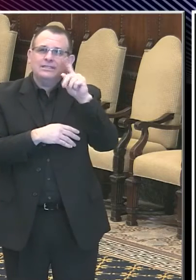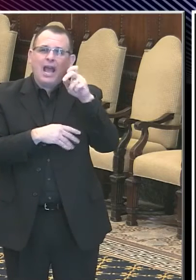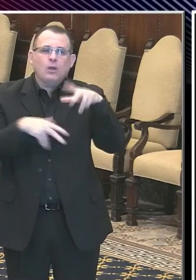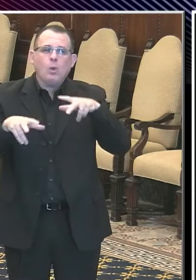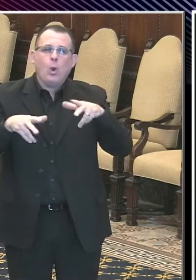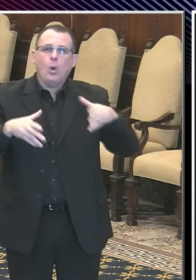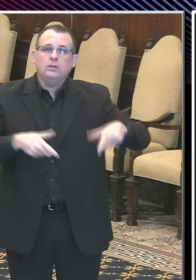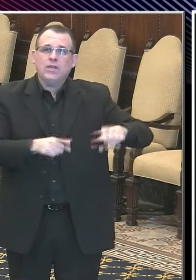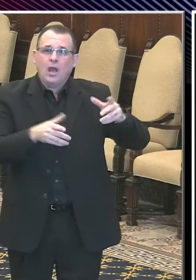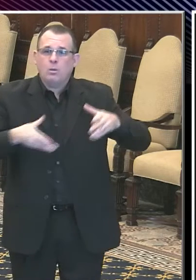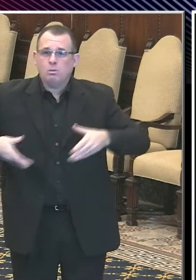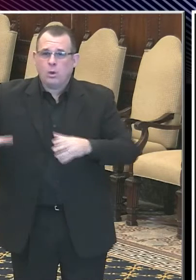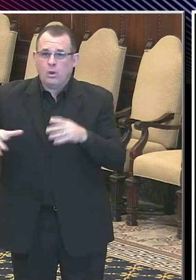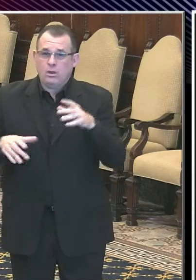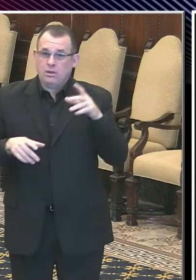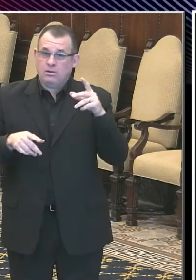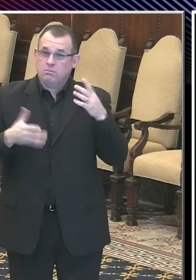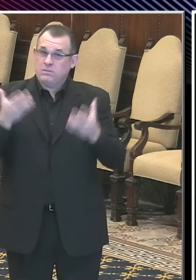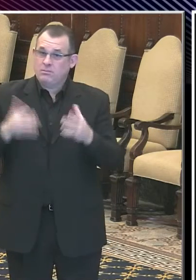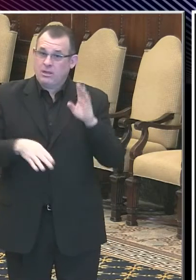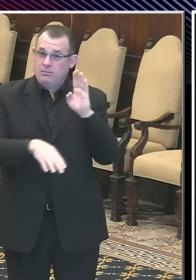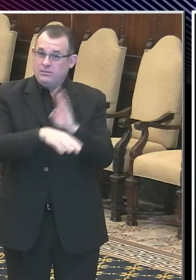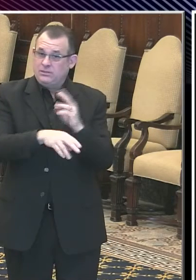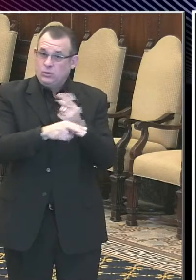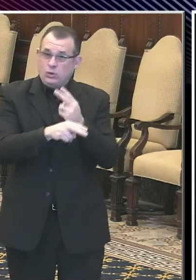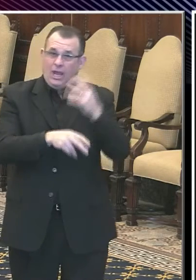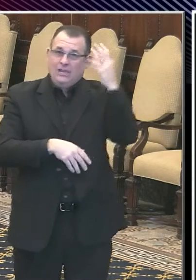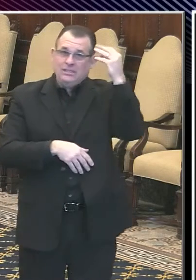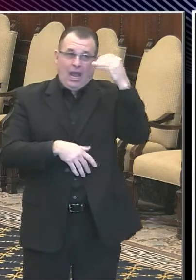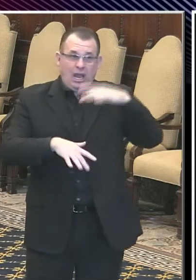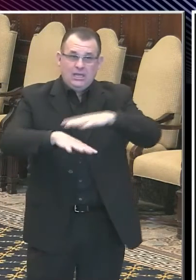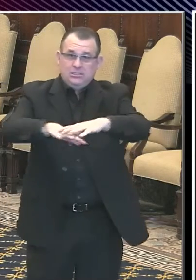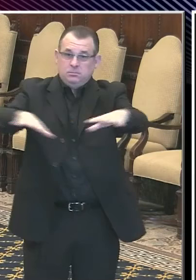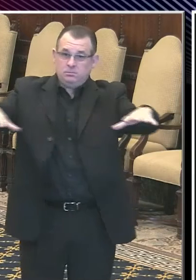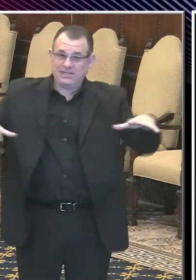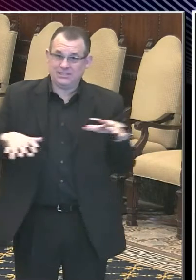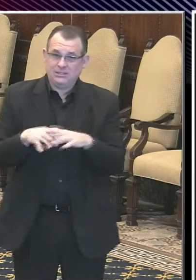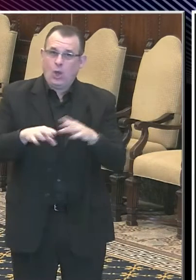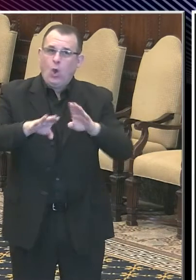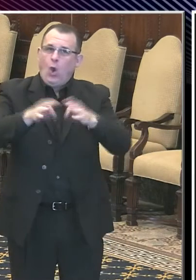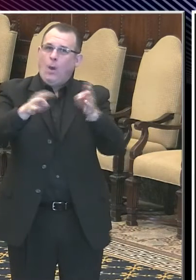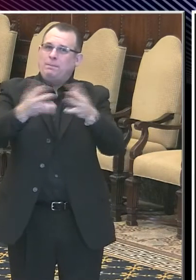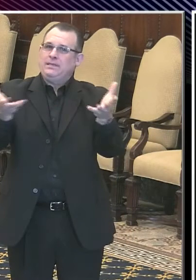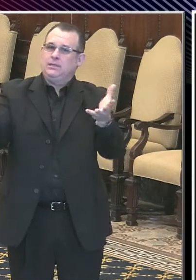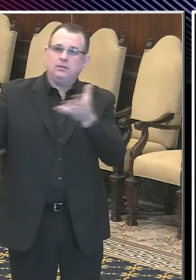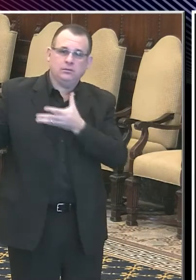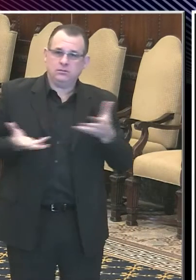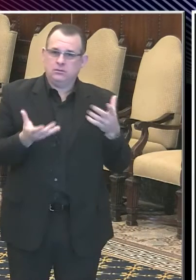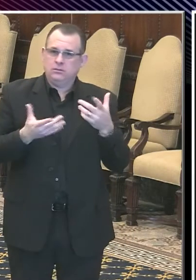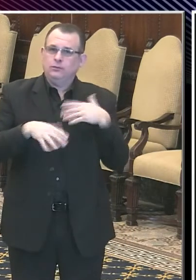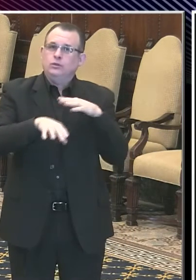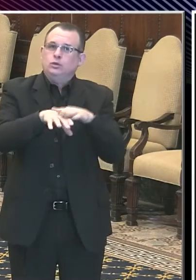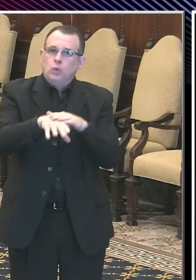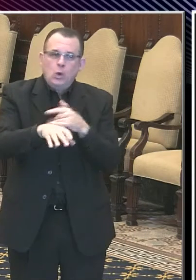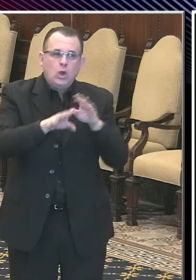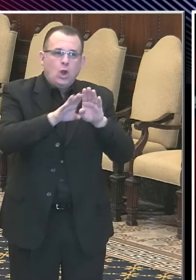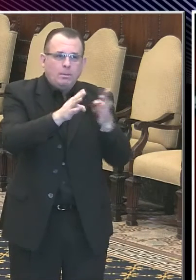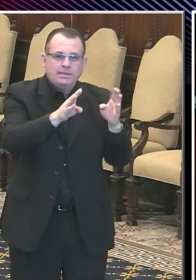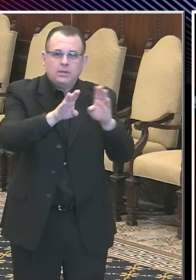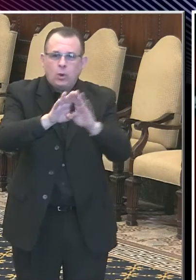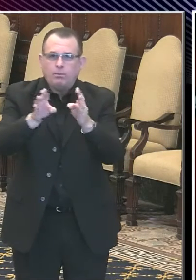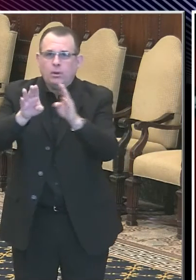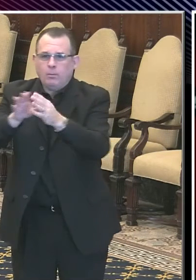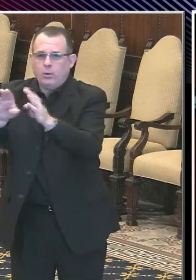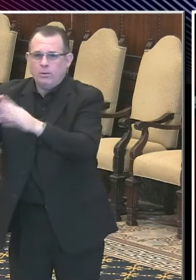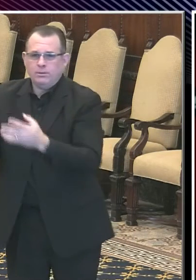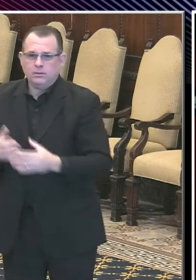and retail businesses could use outdoor space to safely reopen incrementally? Is this being looked at all? Not